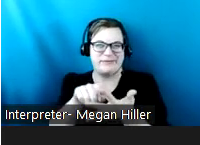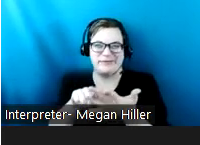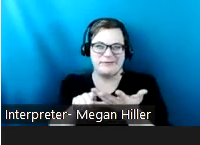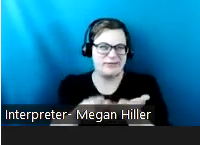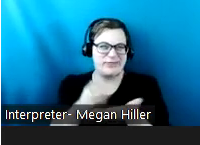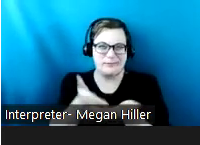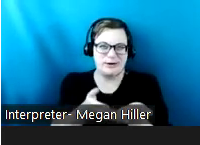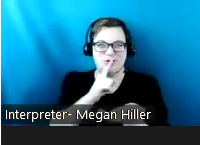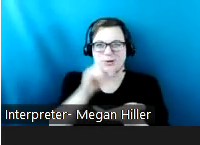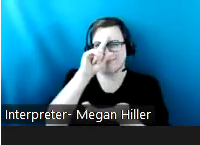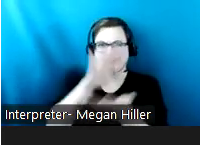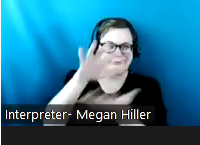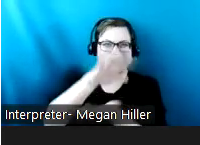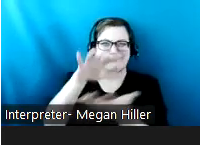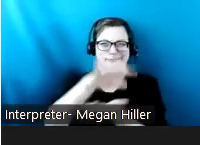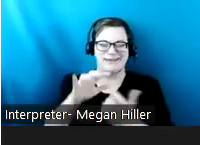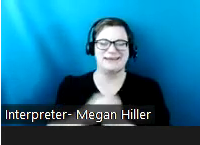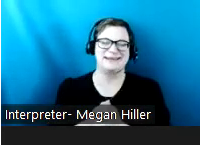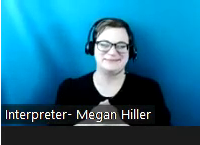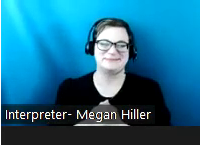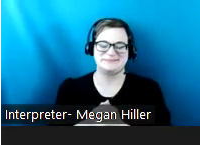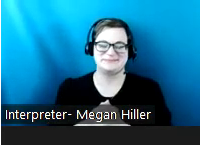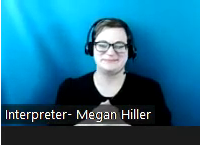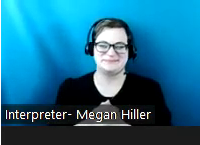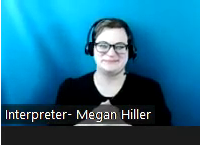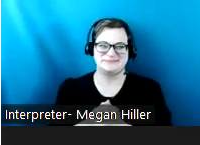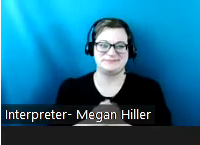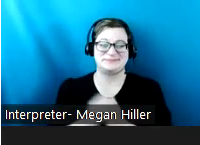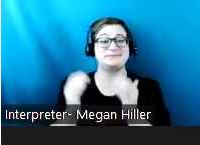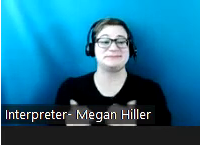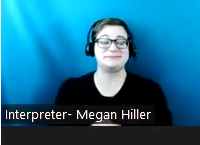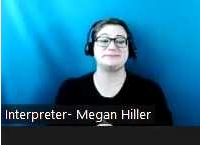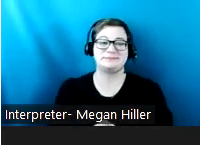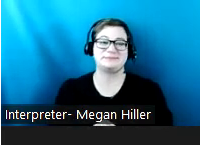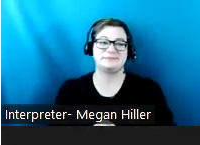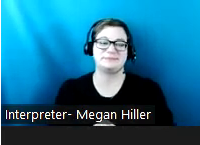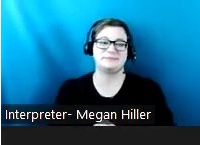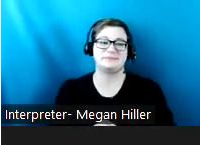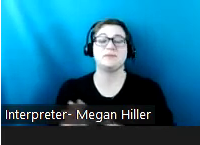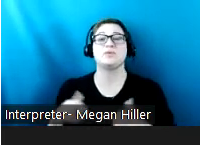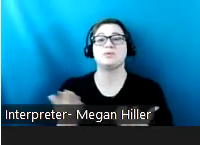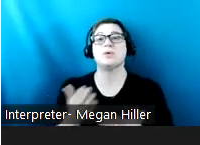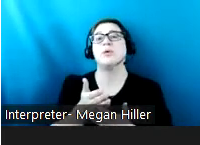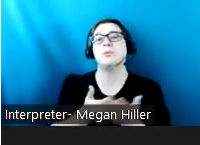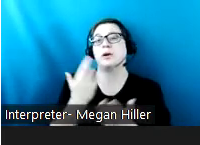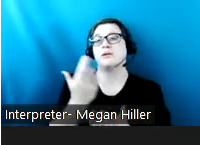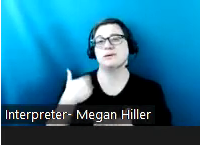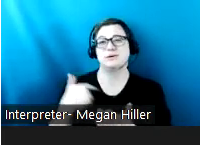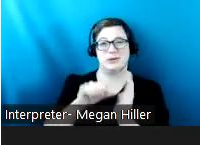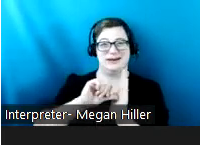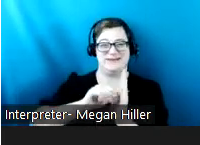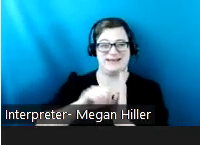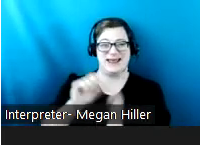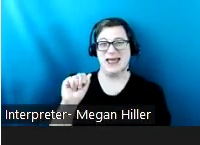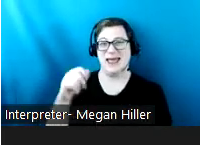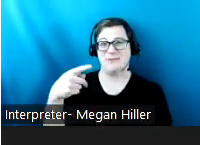don't rattle those off incorrectly as I'm talking here. Next slide. So part of the reason that we're highlighting the